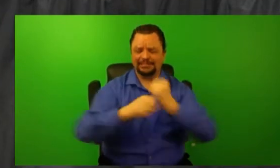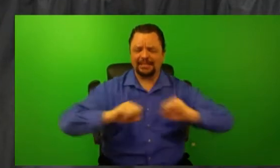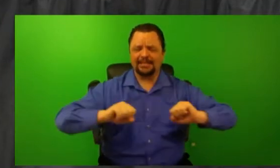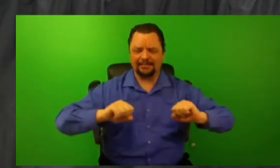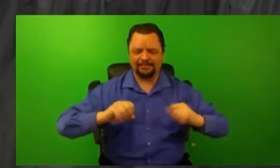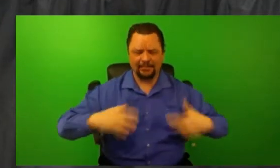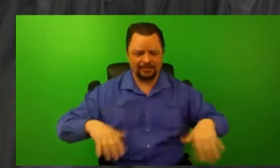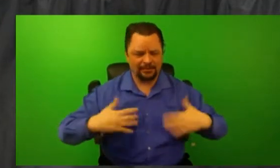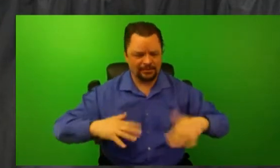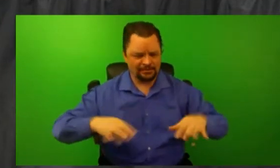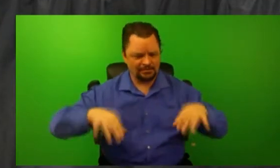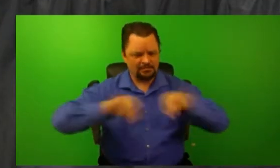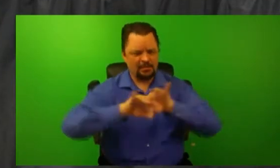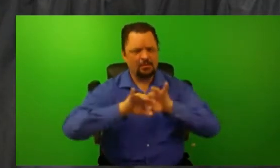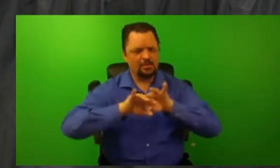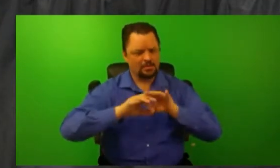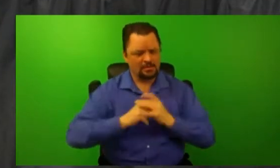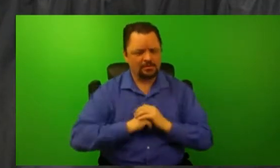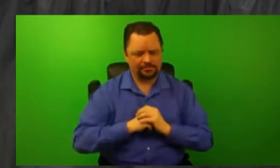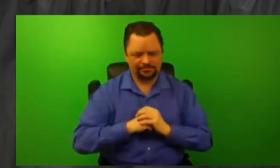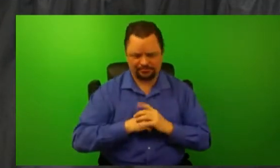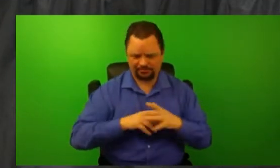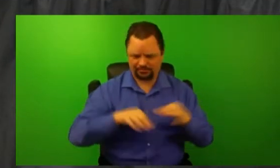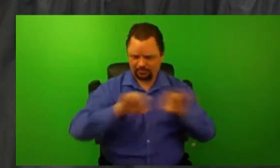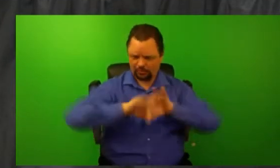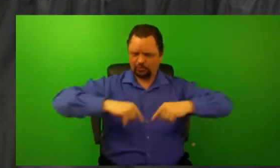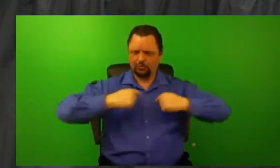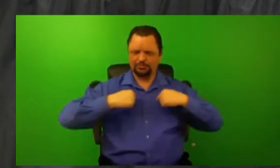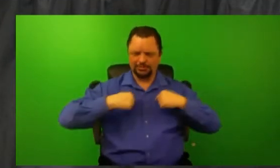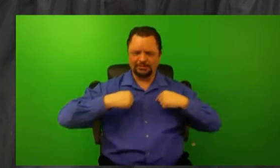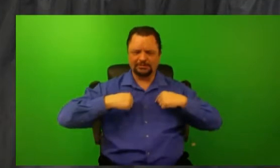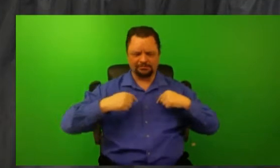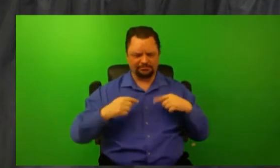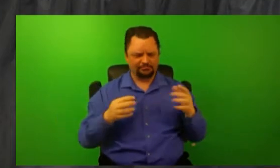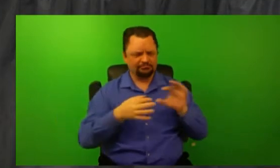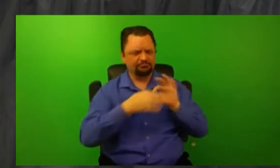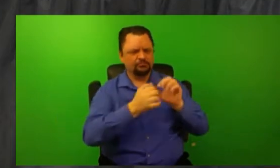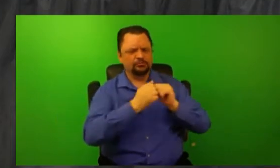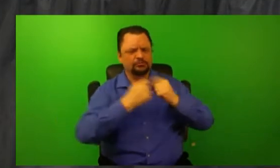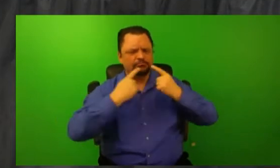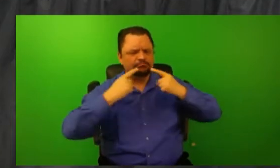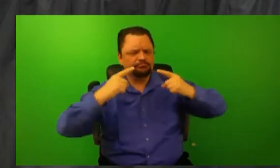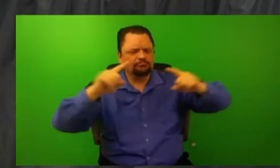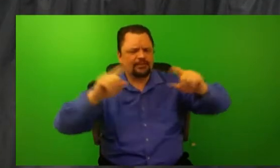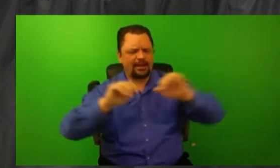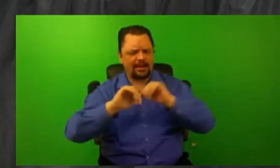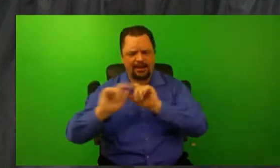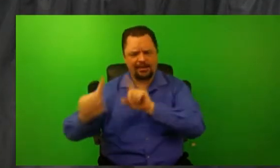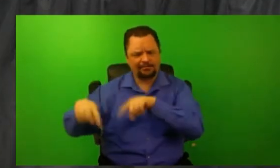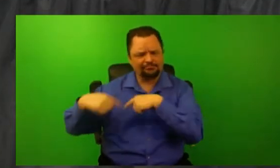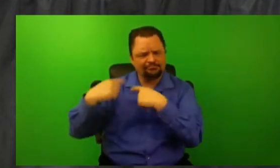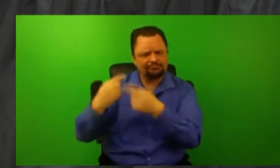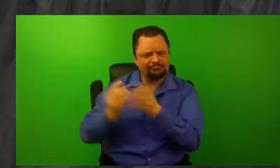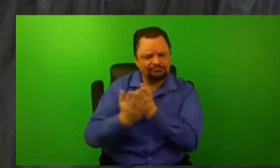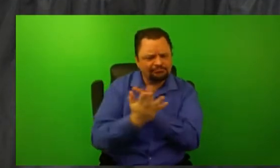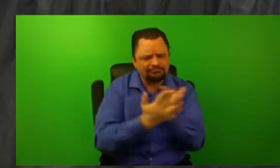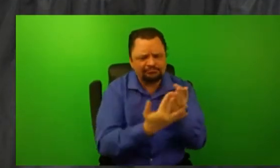and demonstrates that a lot of our success through the pandemic has been through partnerships.